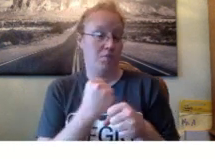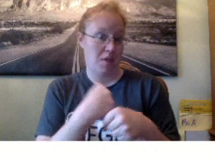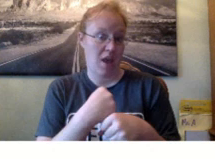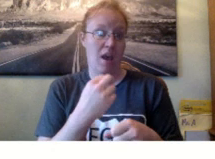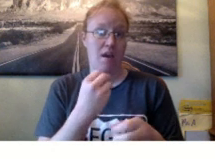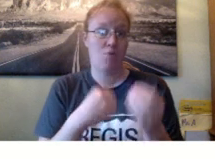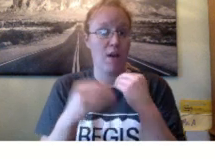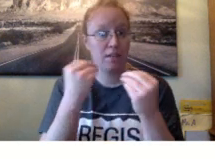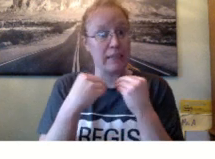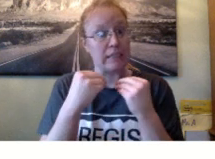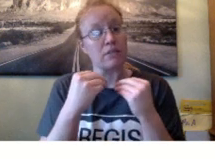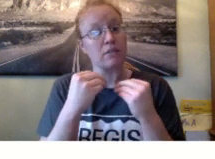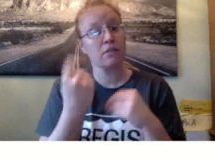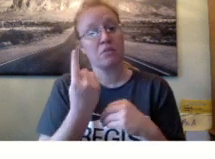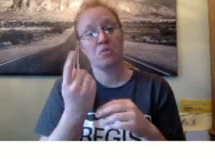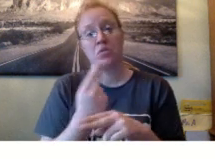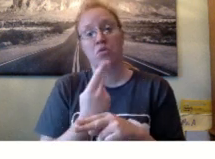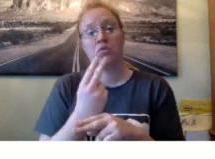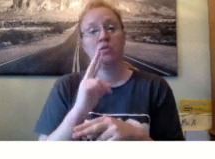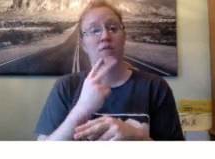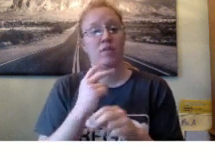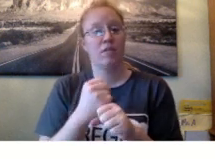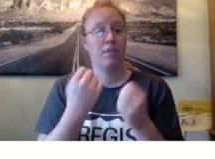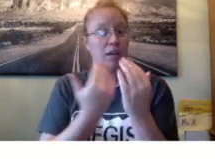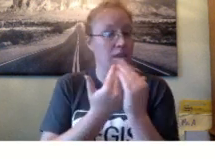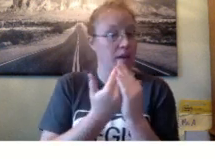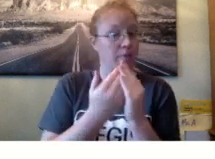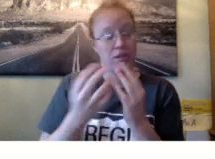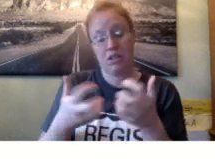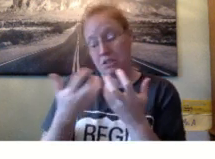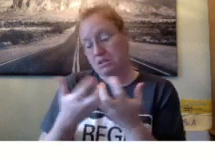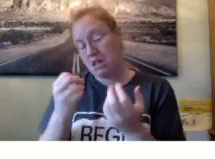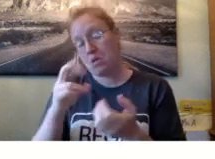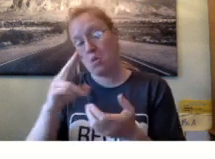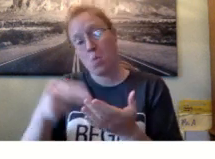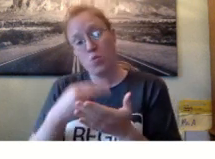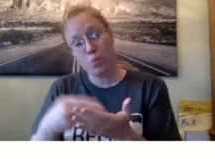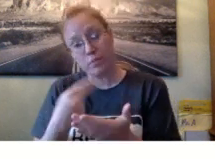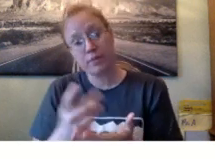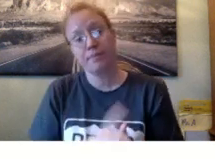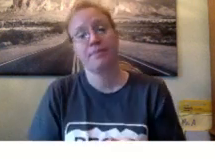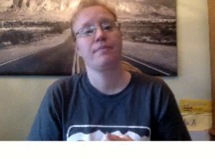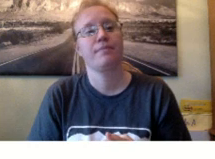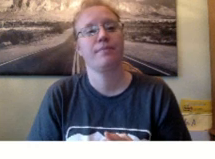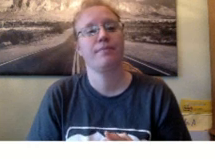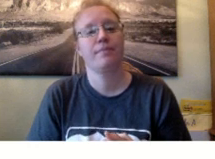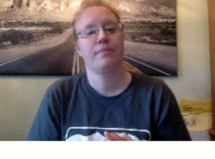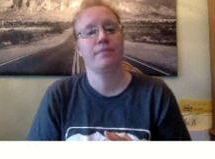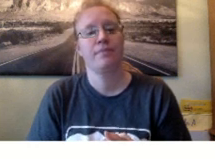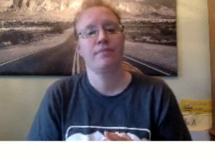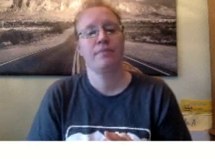recipes. Someone may use vegetables to make a sandwich, salad, or soup.